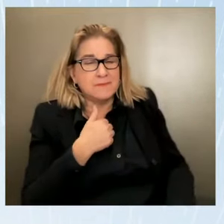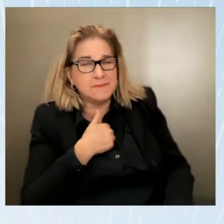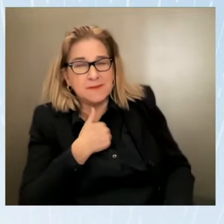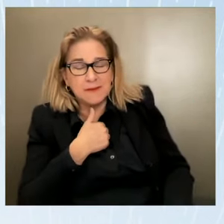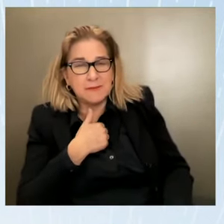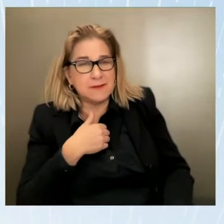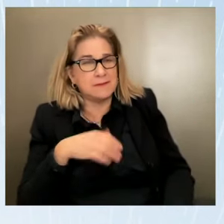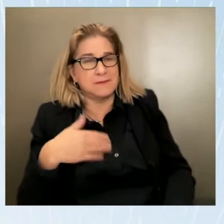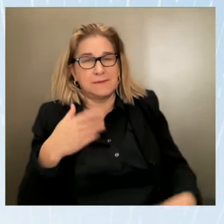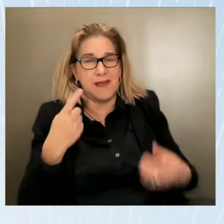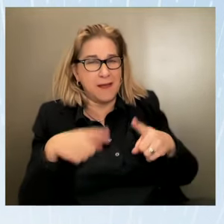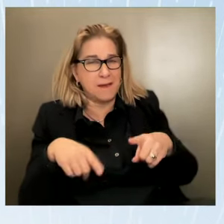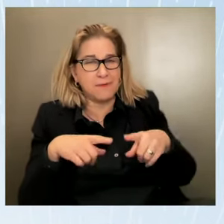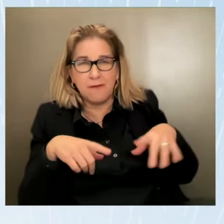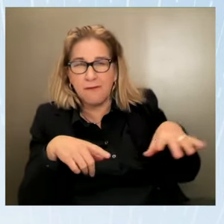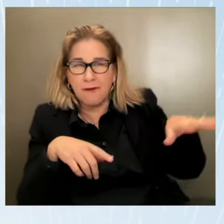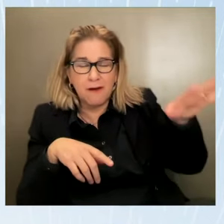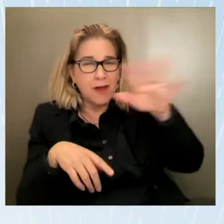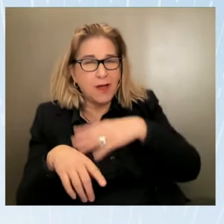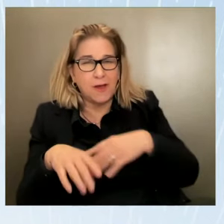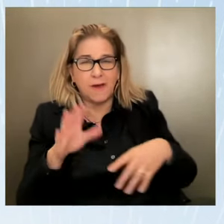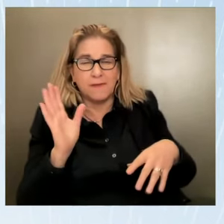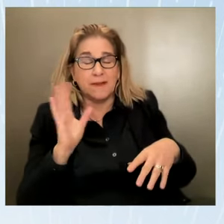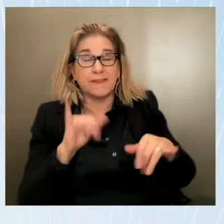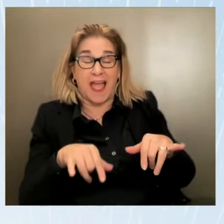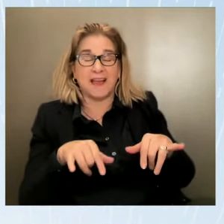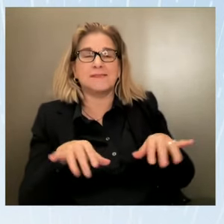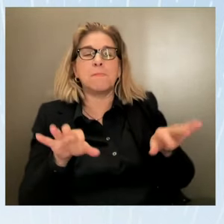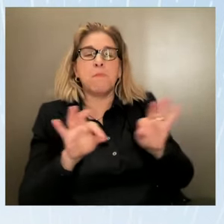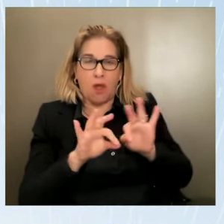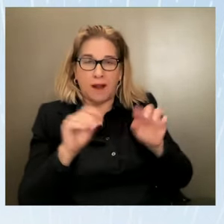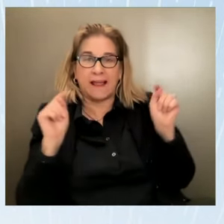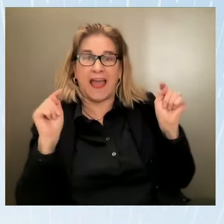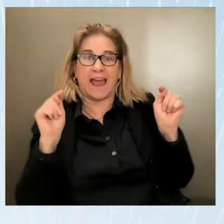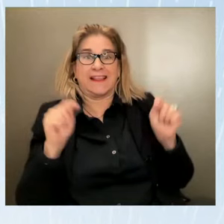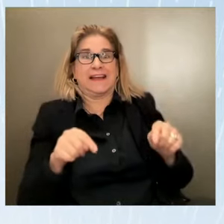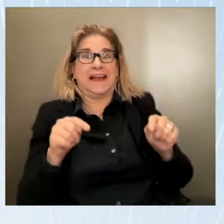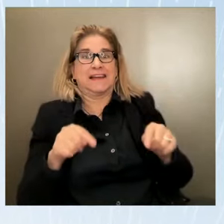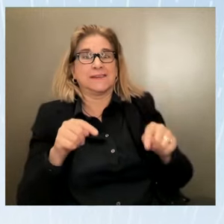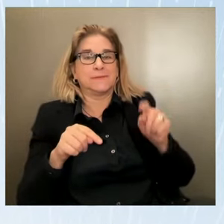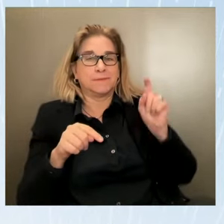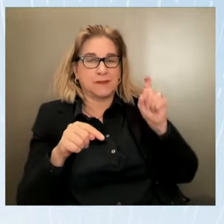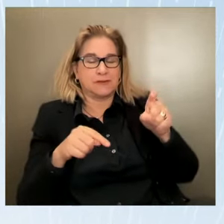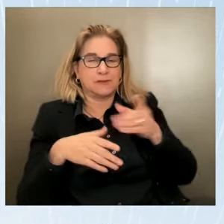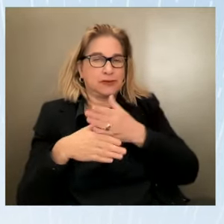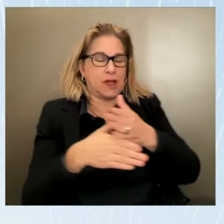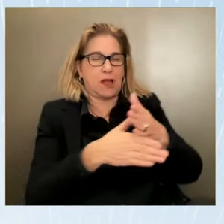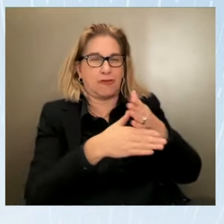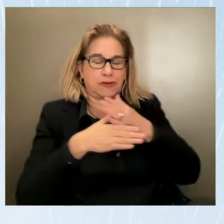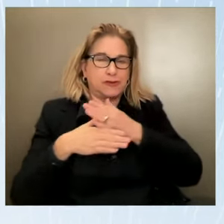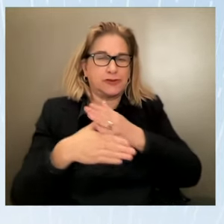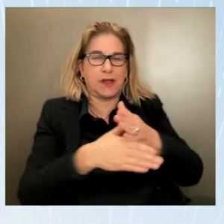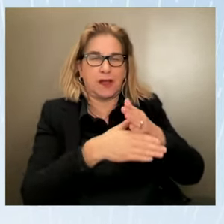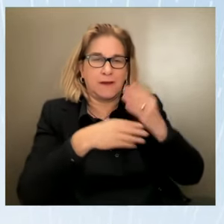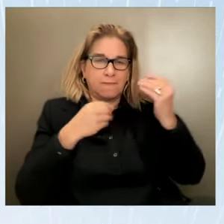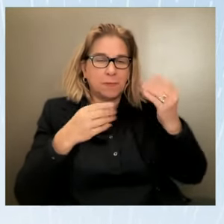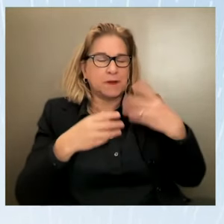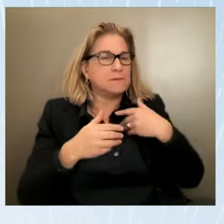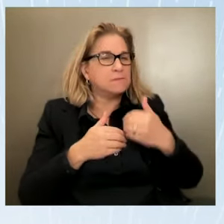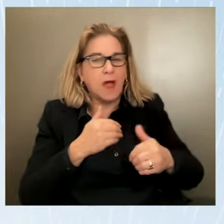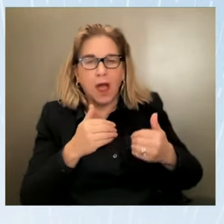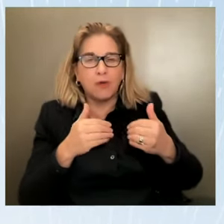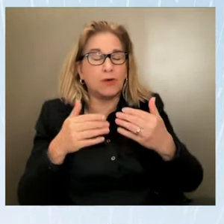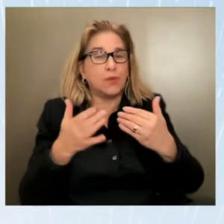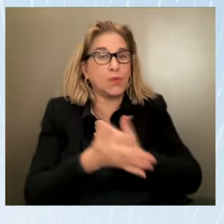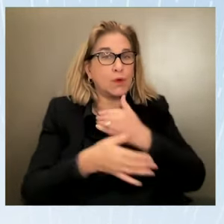getting some shared norms, standards, approaches, and really appreciate that effort. Over to